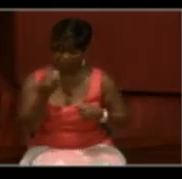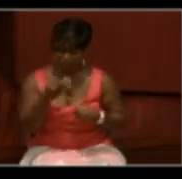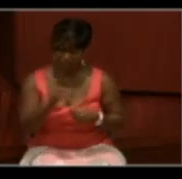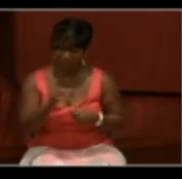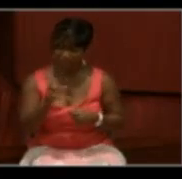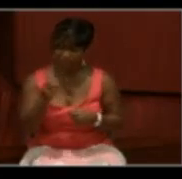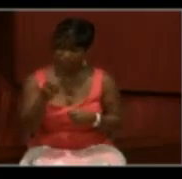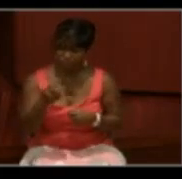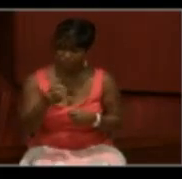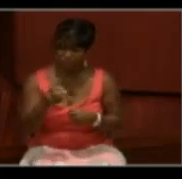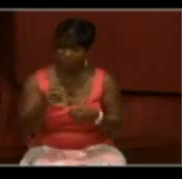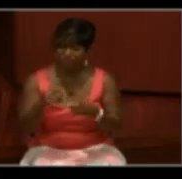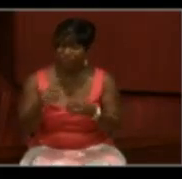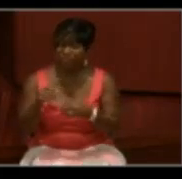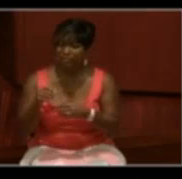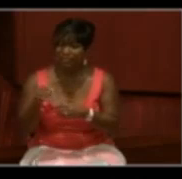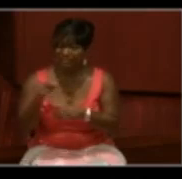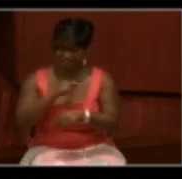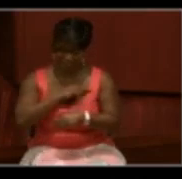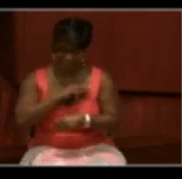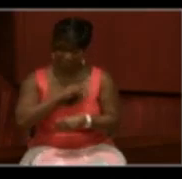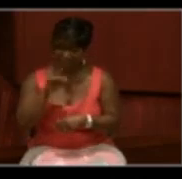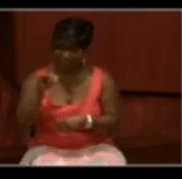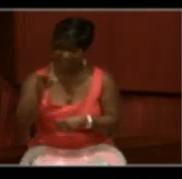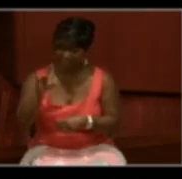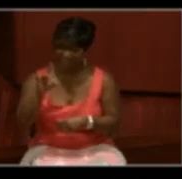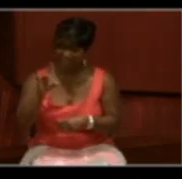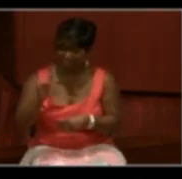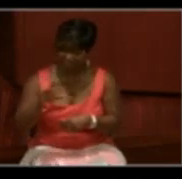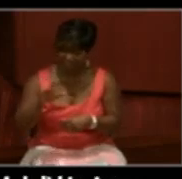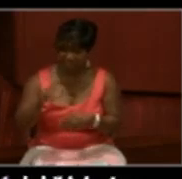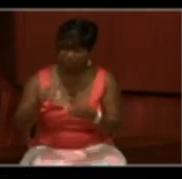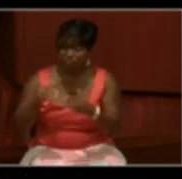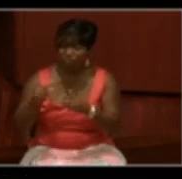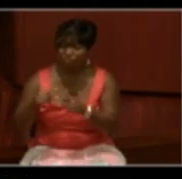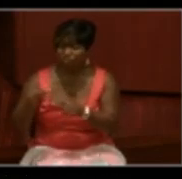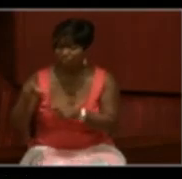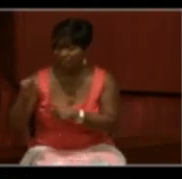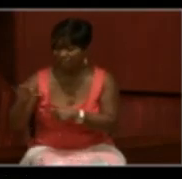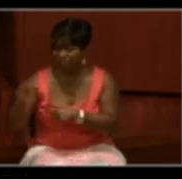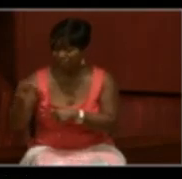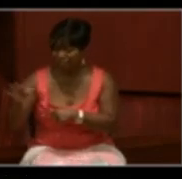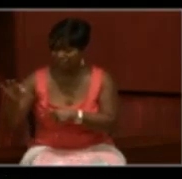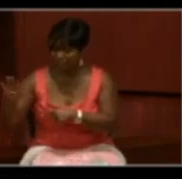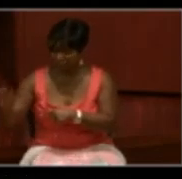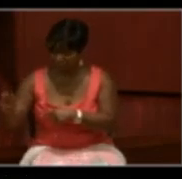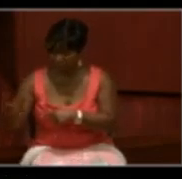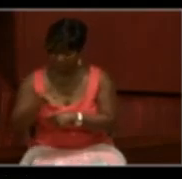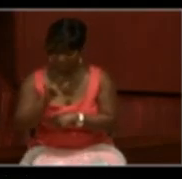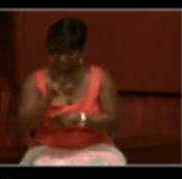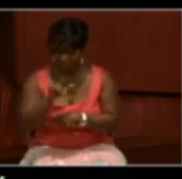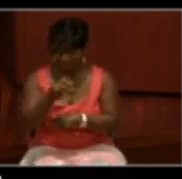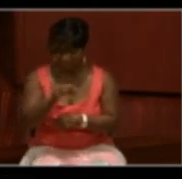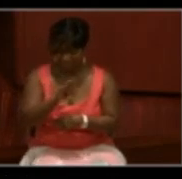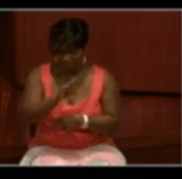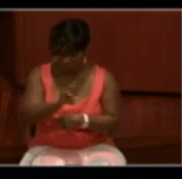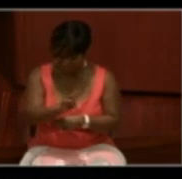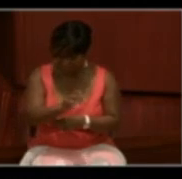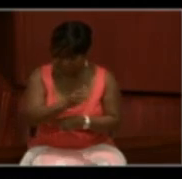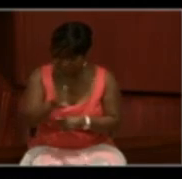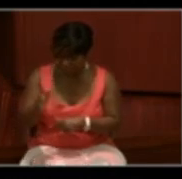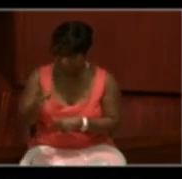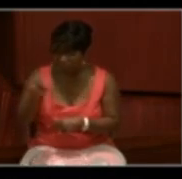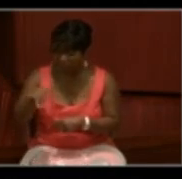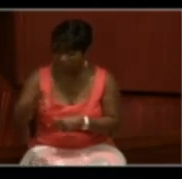2004, the Navy 1885 to December 1994, Air Force is 1947 to